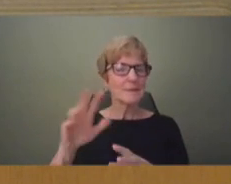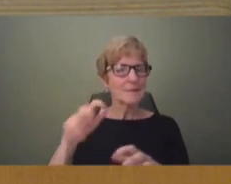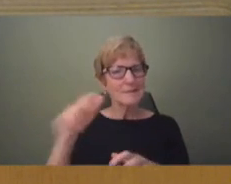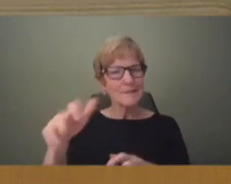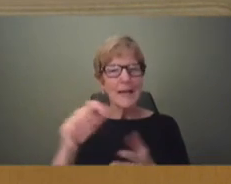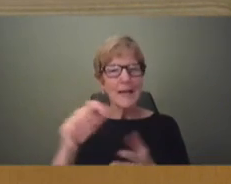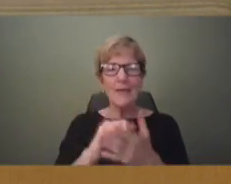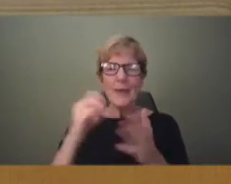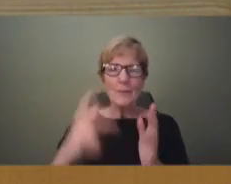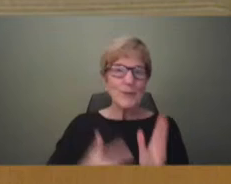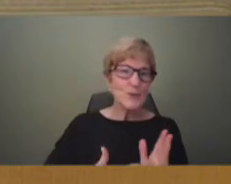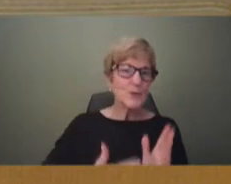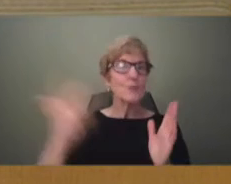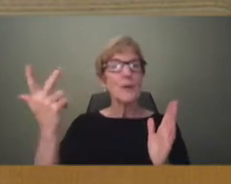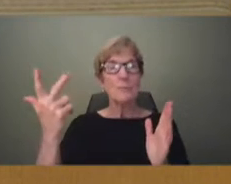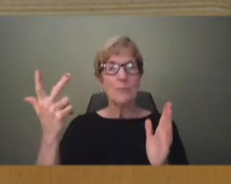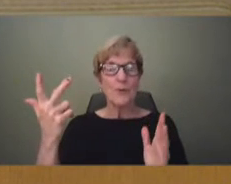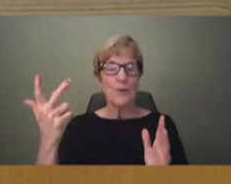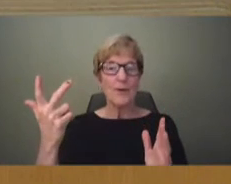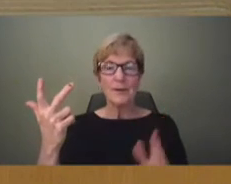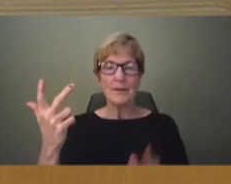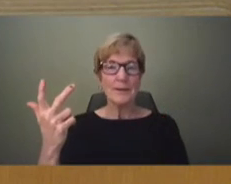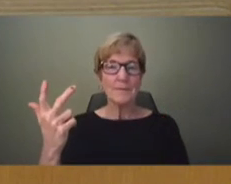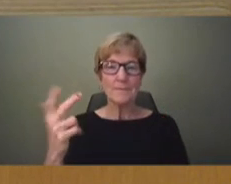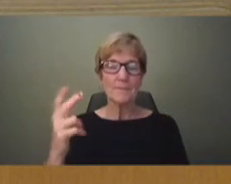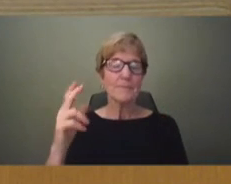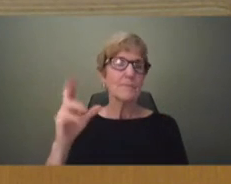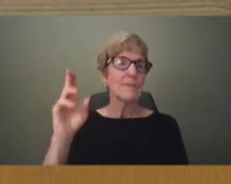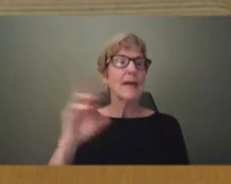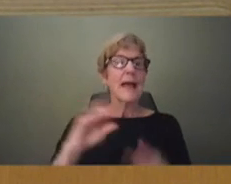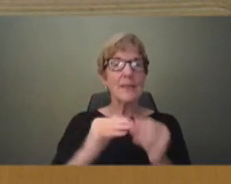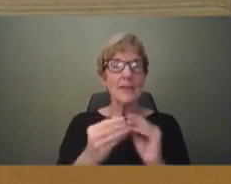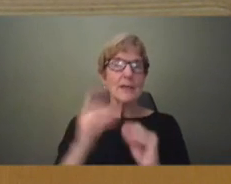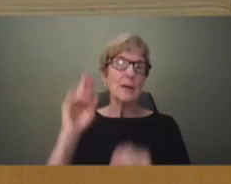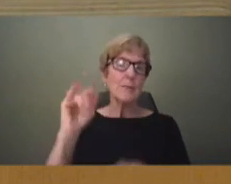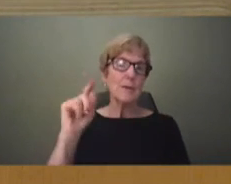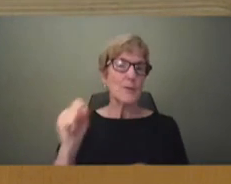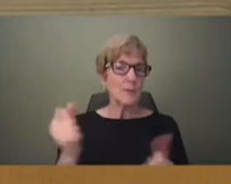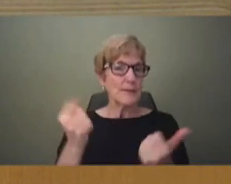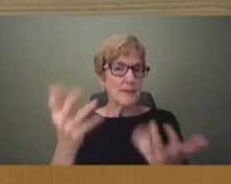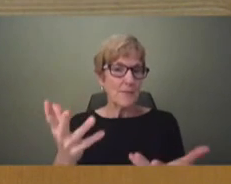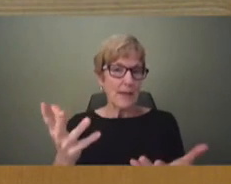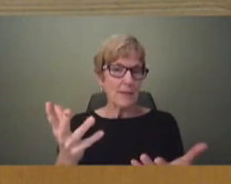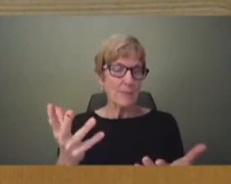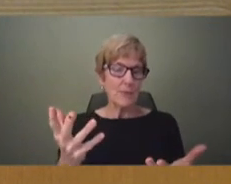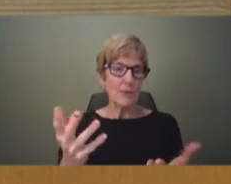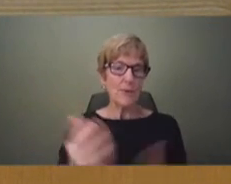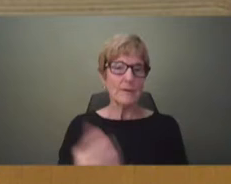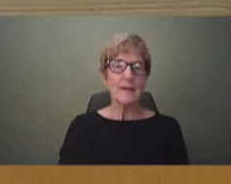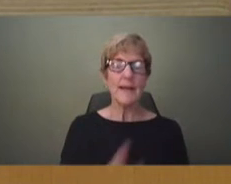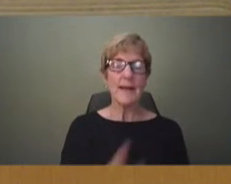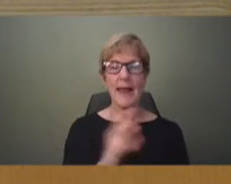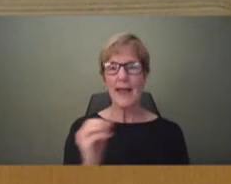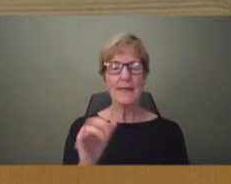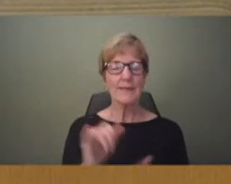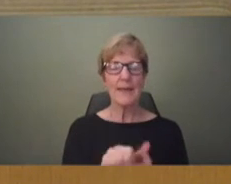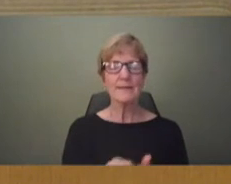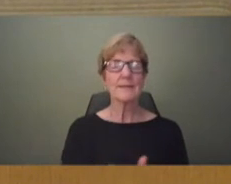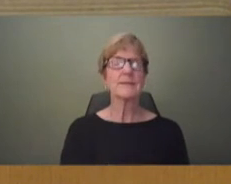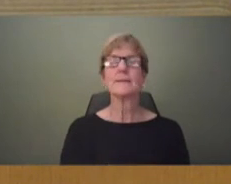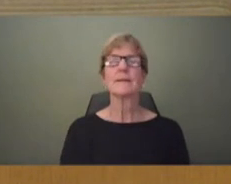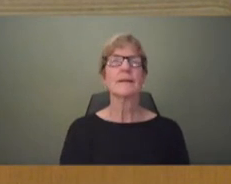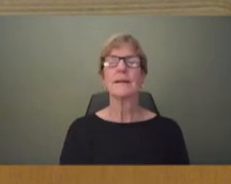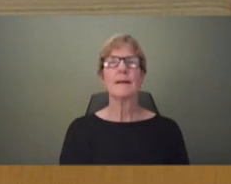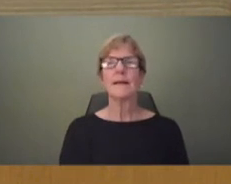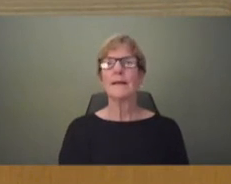triple the amount of uh units available for residential um and that's just going to